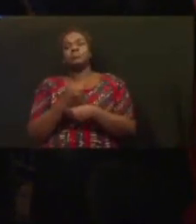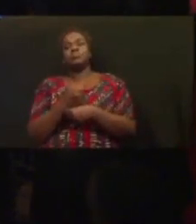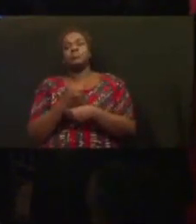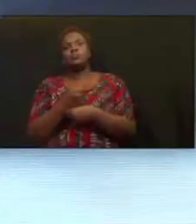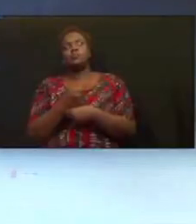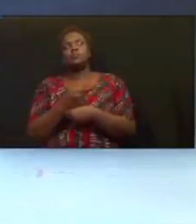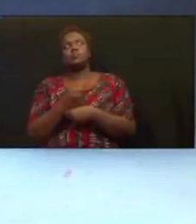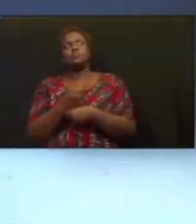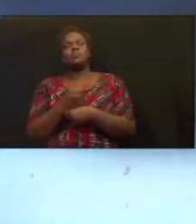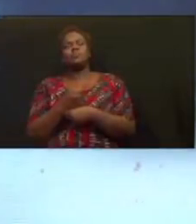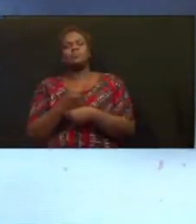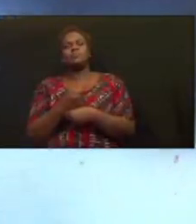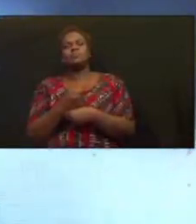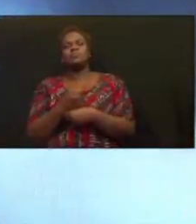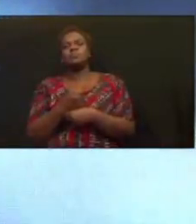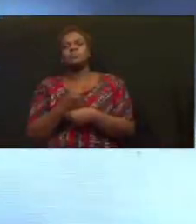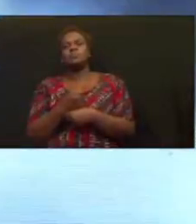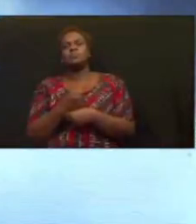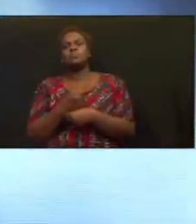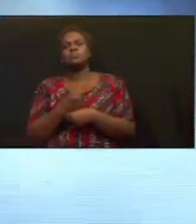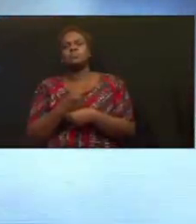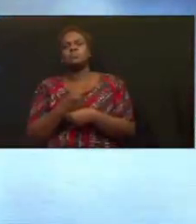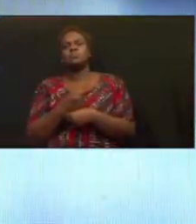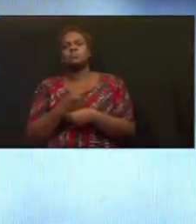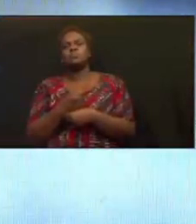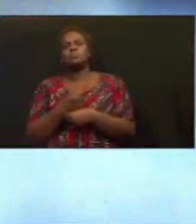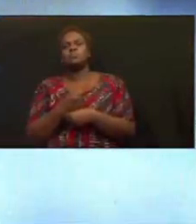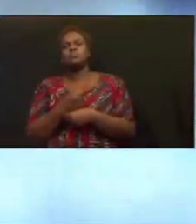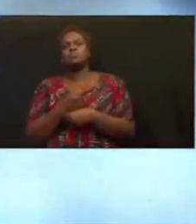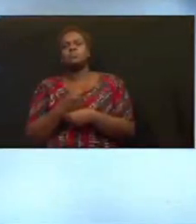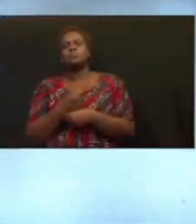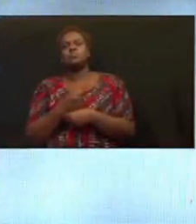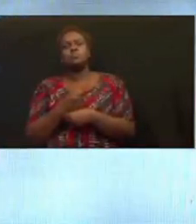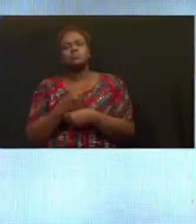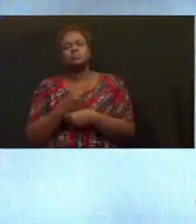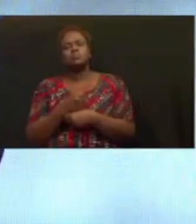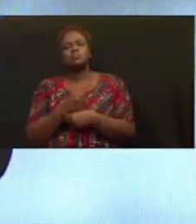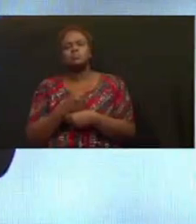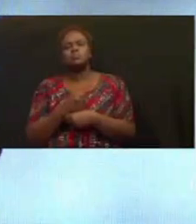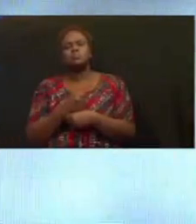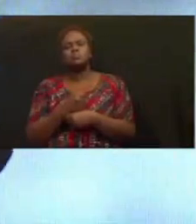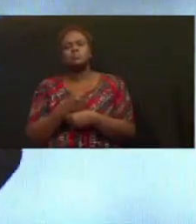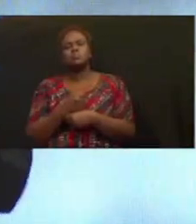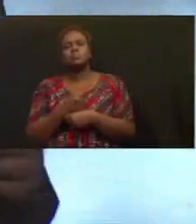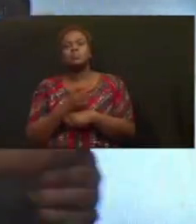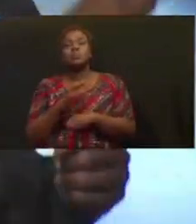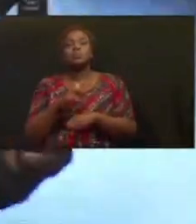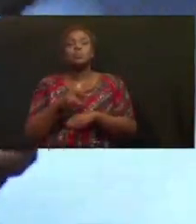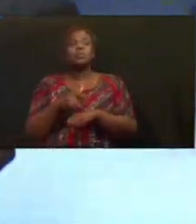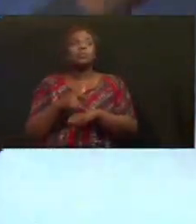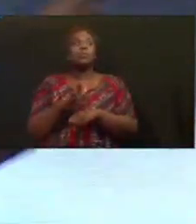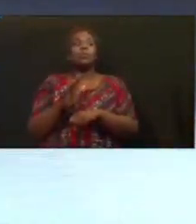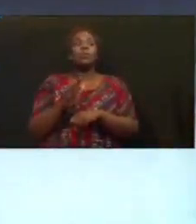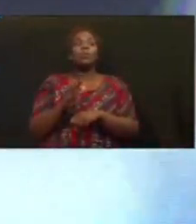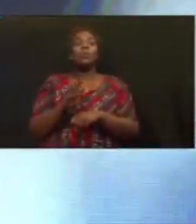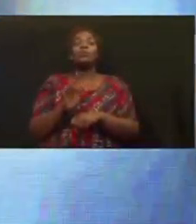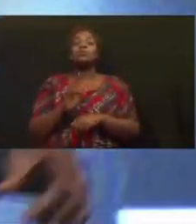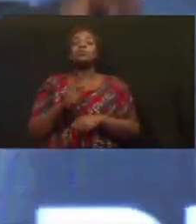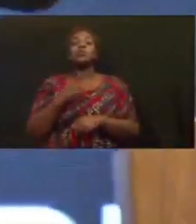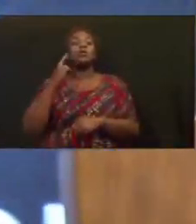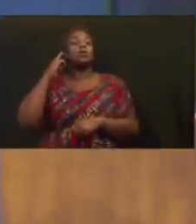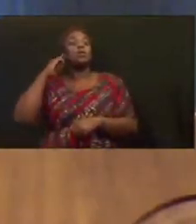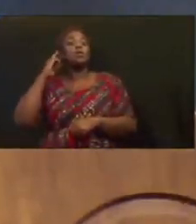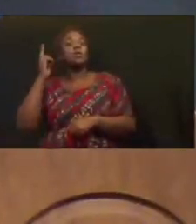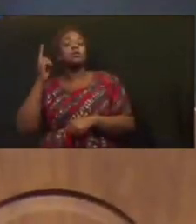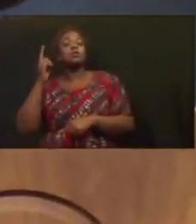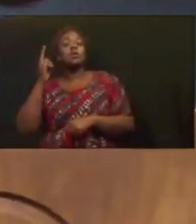when Lester Sumro went to meet Smith Wigglesworth, he called him and he told him, he said, listen,